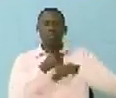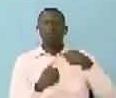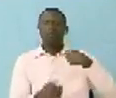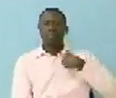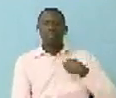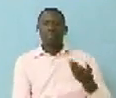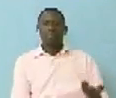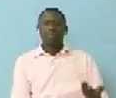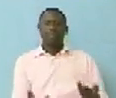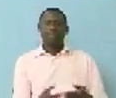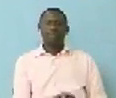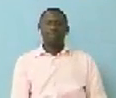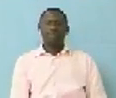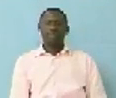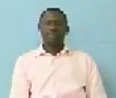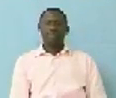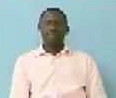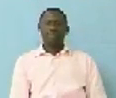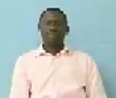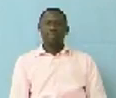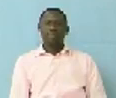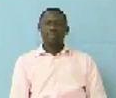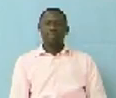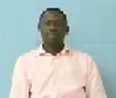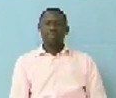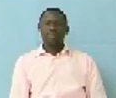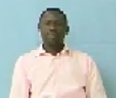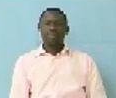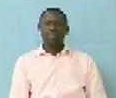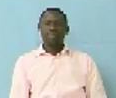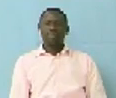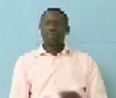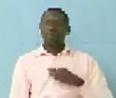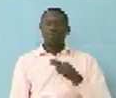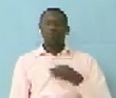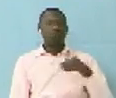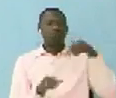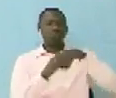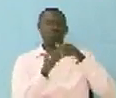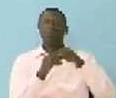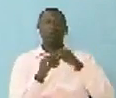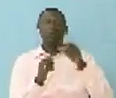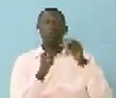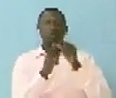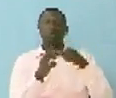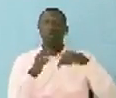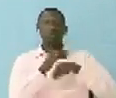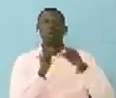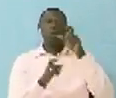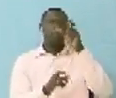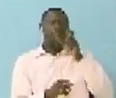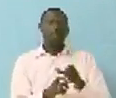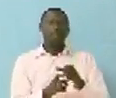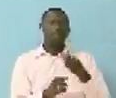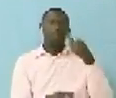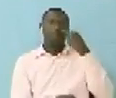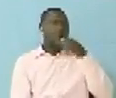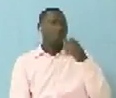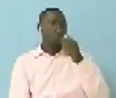You listening to Tombong press. I am not putting words in nobody's mouth. Listening to too much press, you